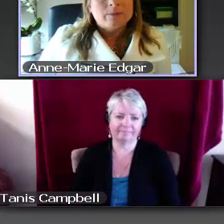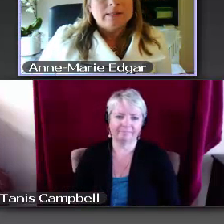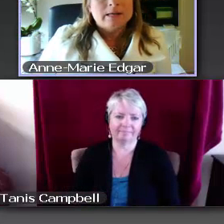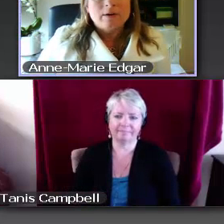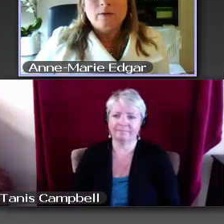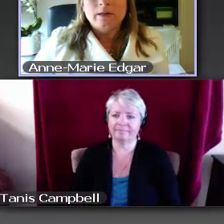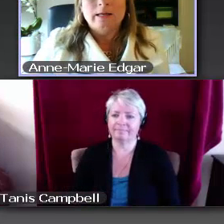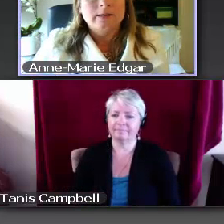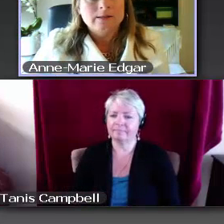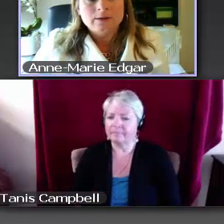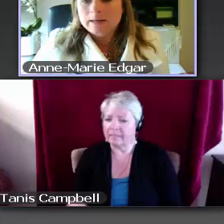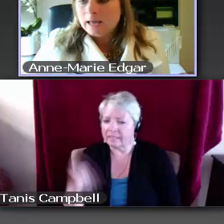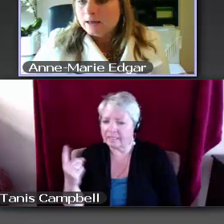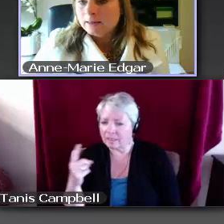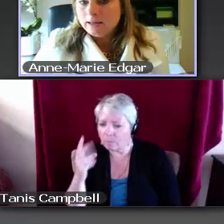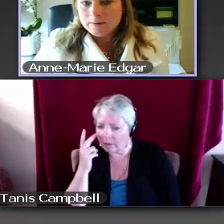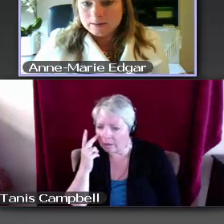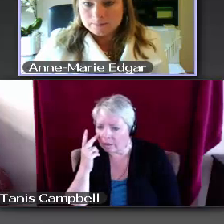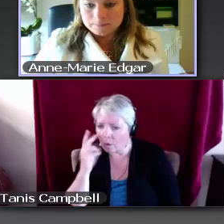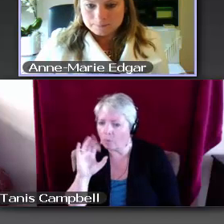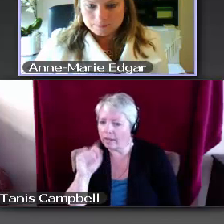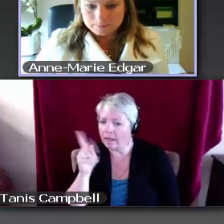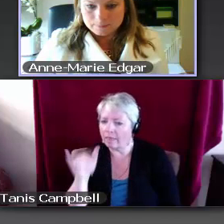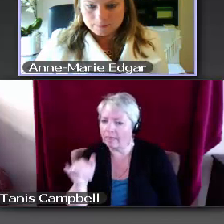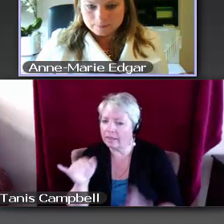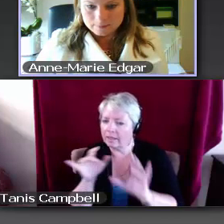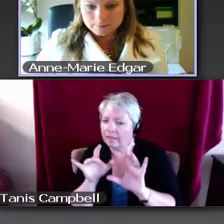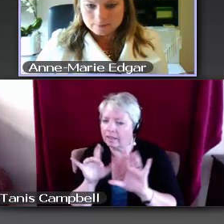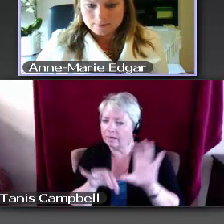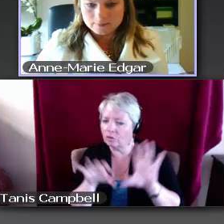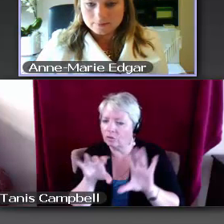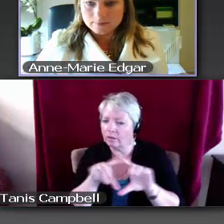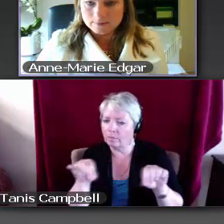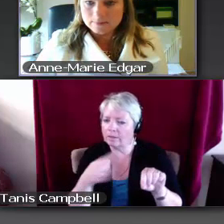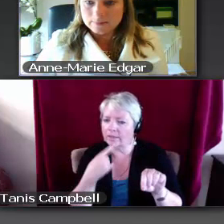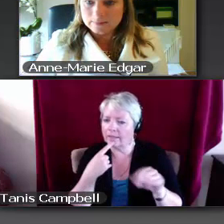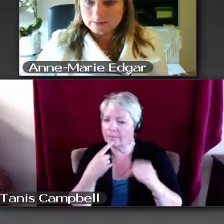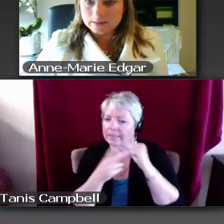Okay, so you've been saving all the links. Good, Kathy.